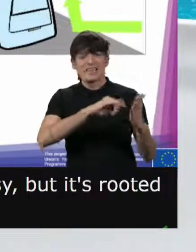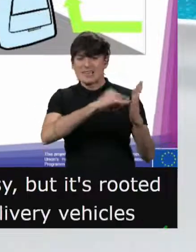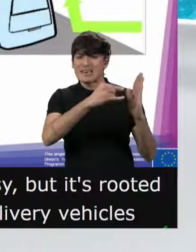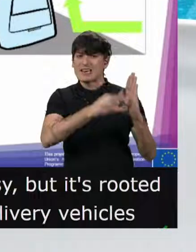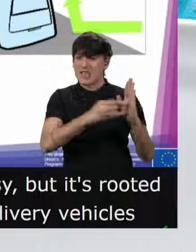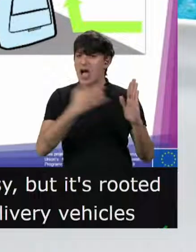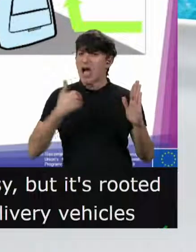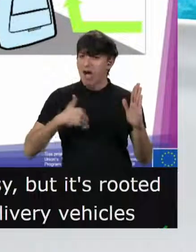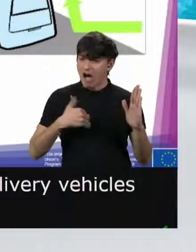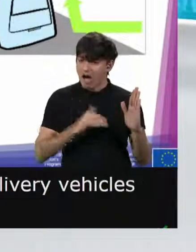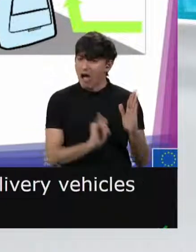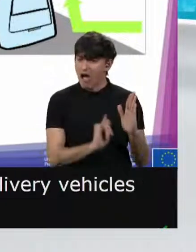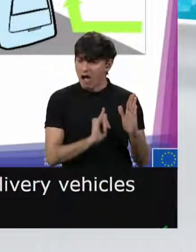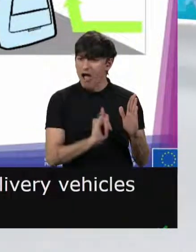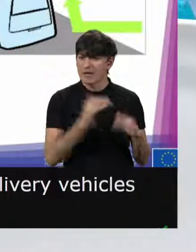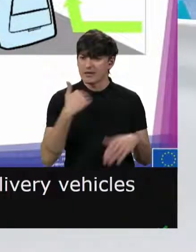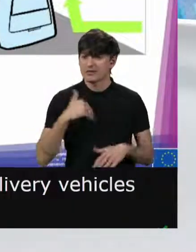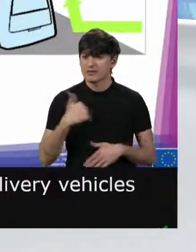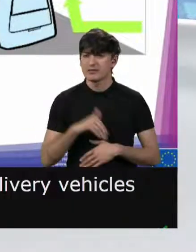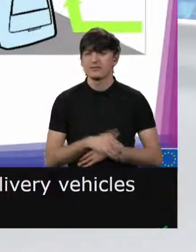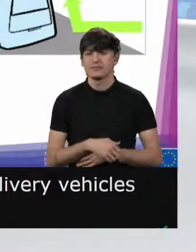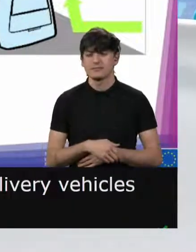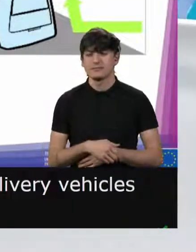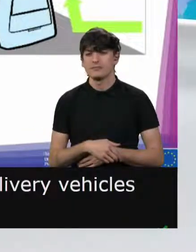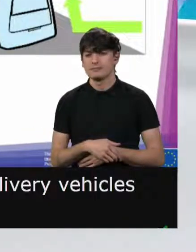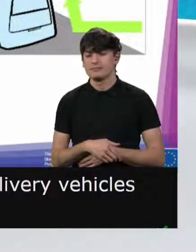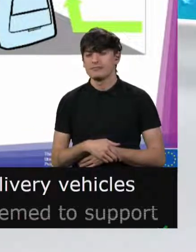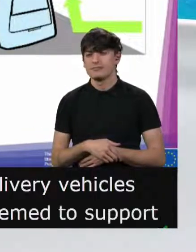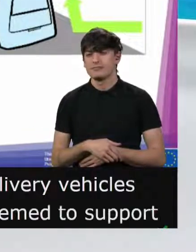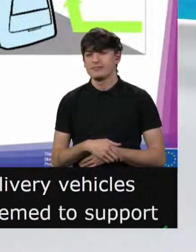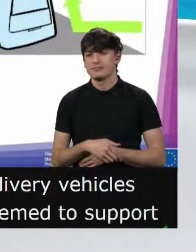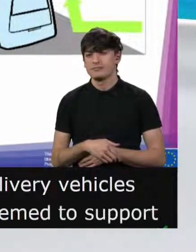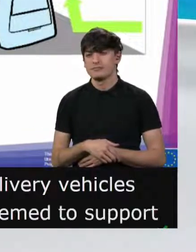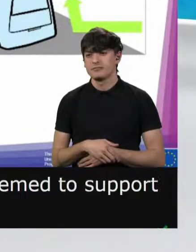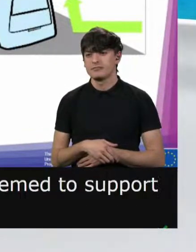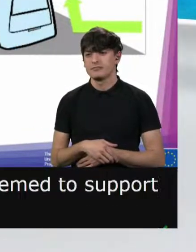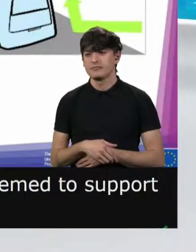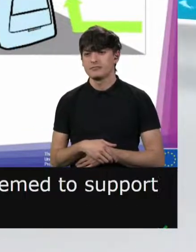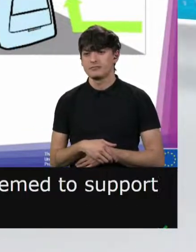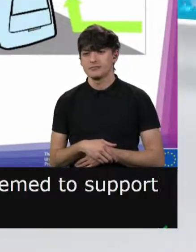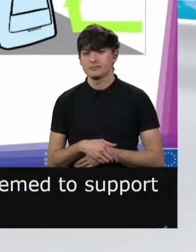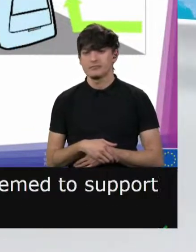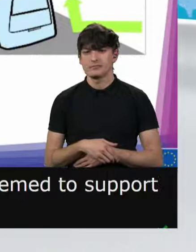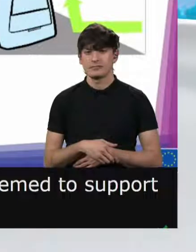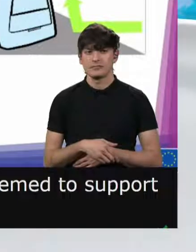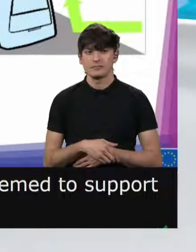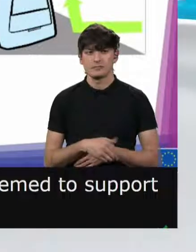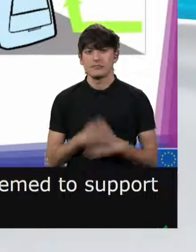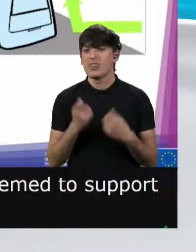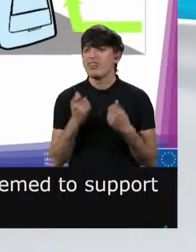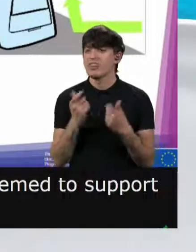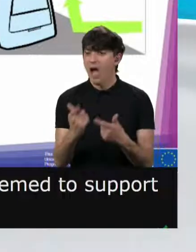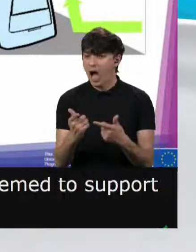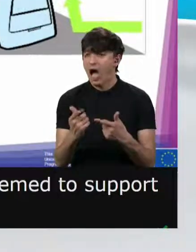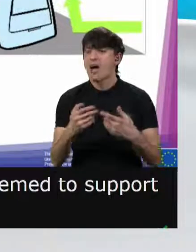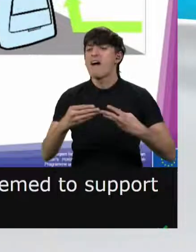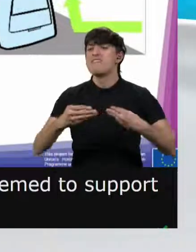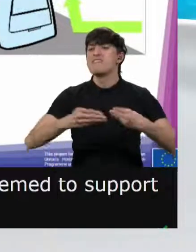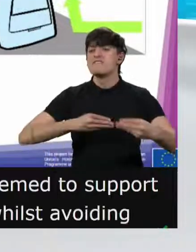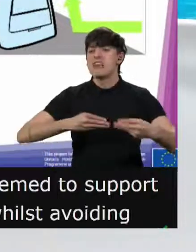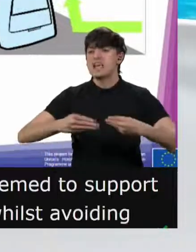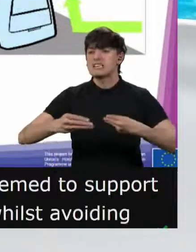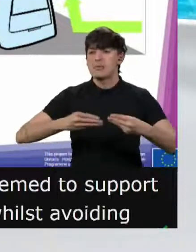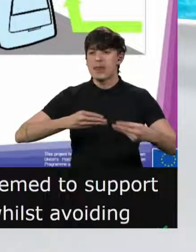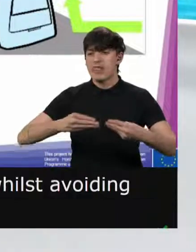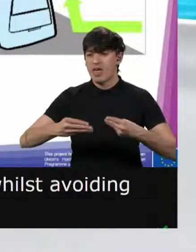And it seemed to be to support the opportunity to go anywhere and be flexible whilst avoiding obstacles.